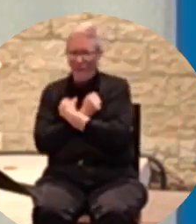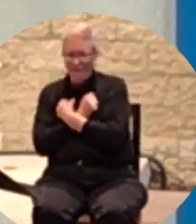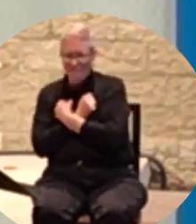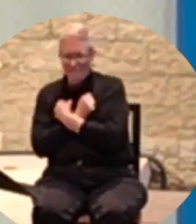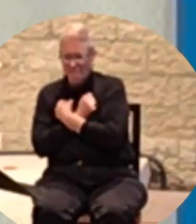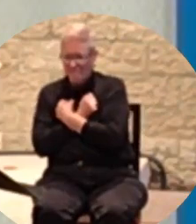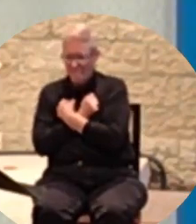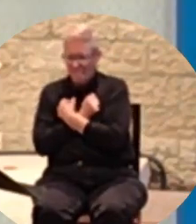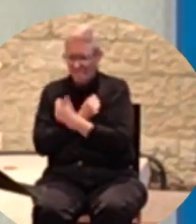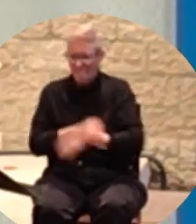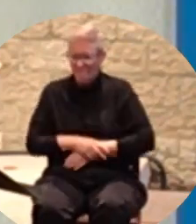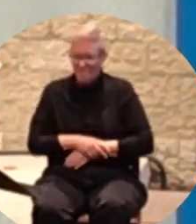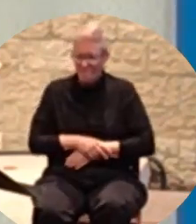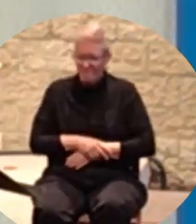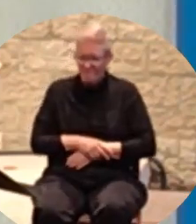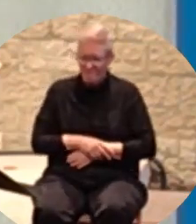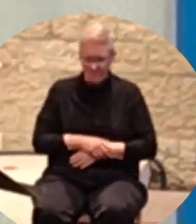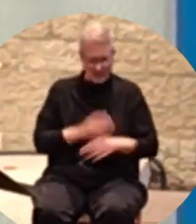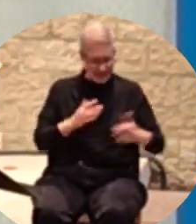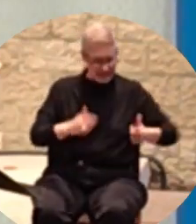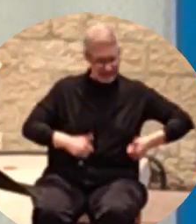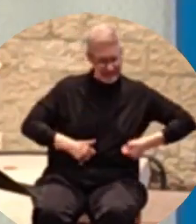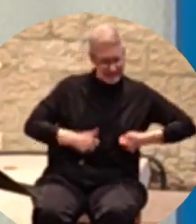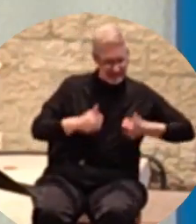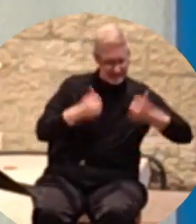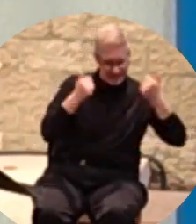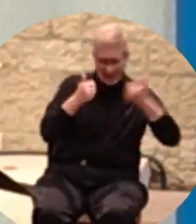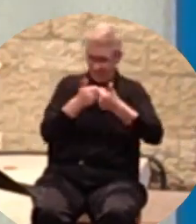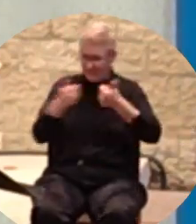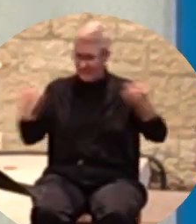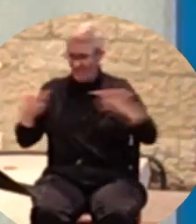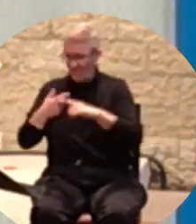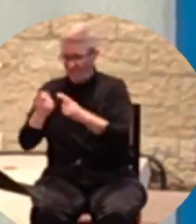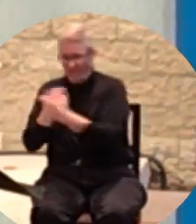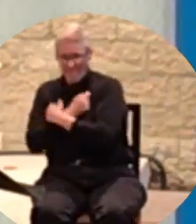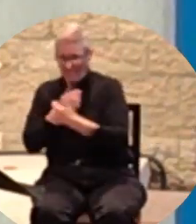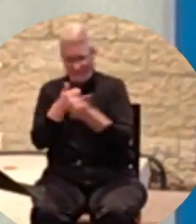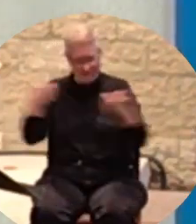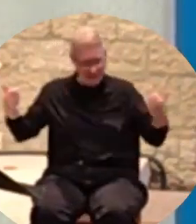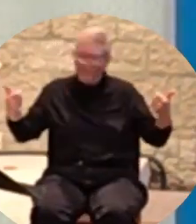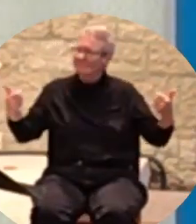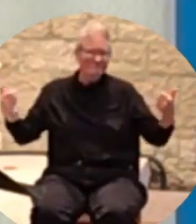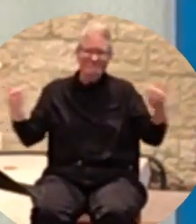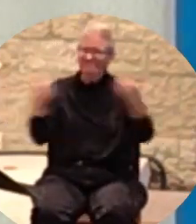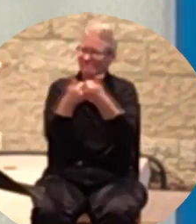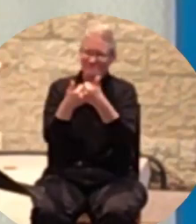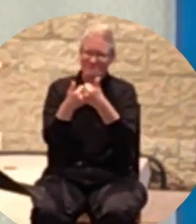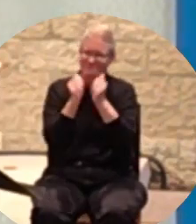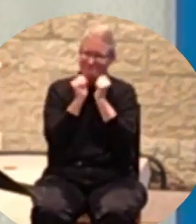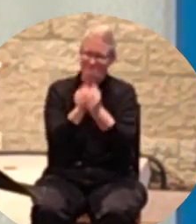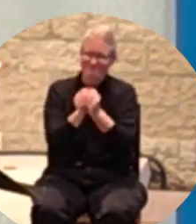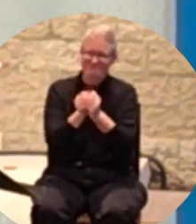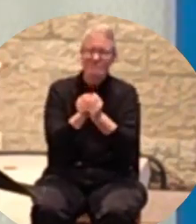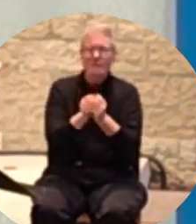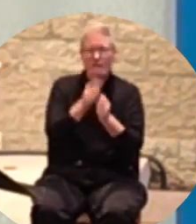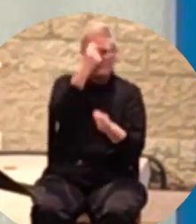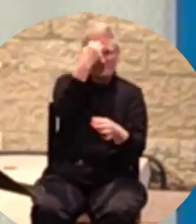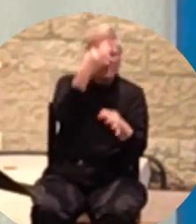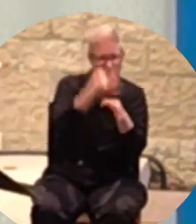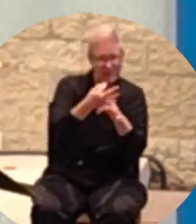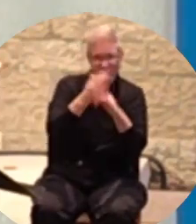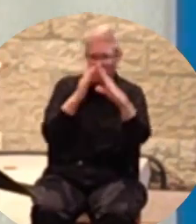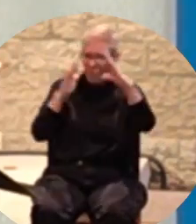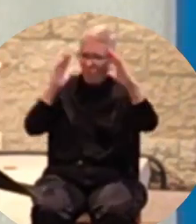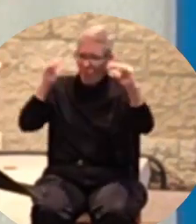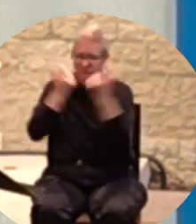life separate and apart from love. Faith, hope, and love. But the